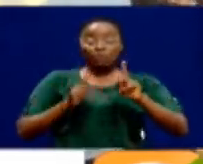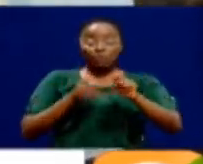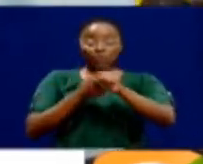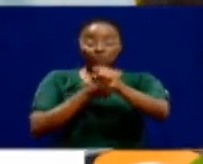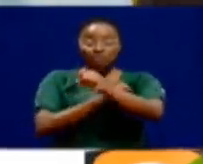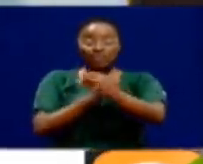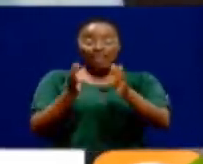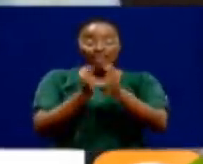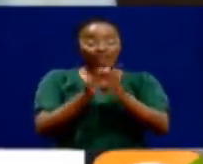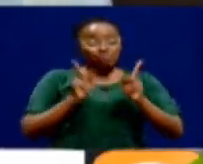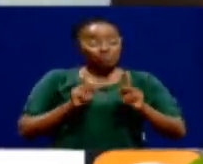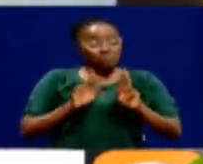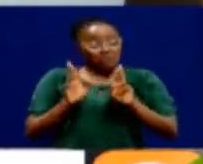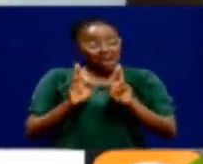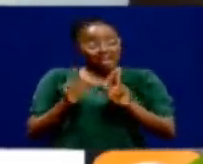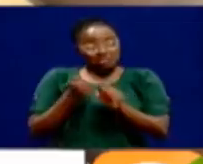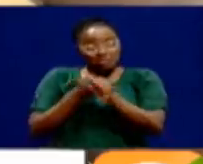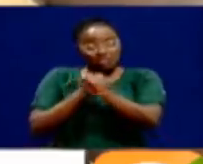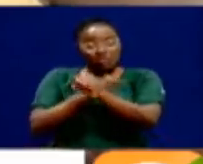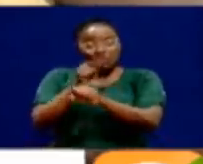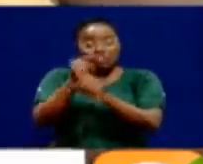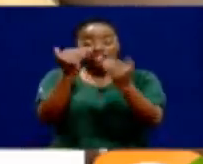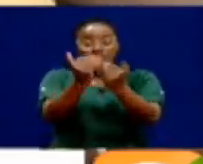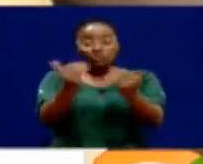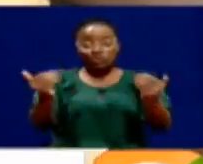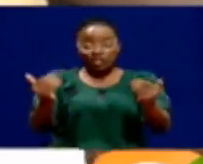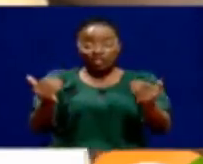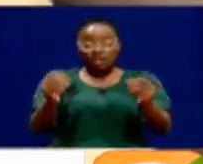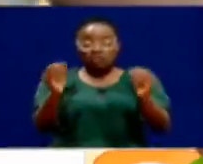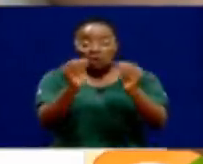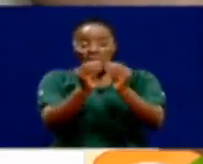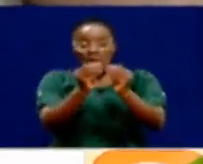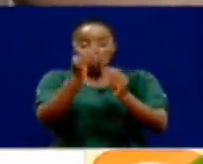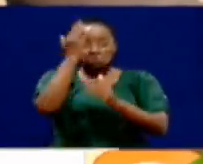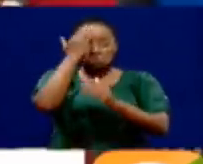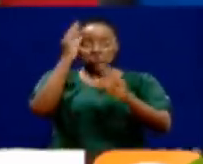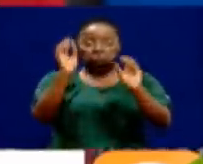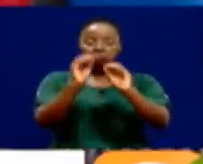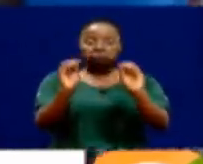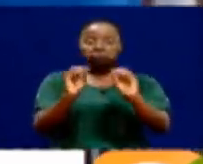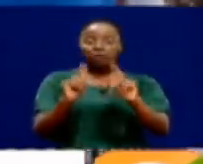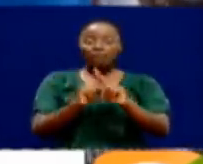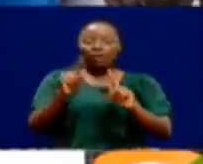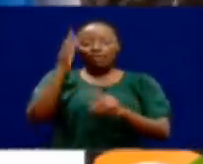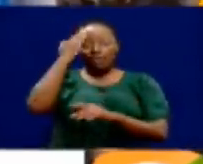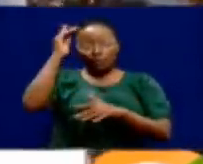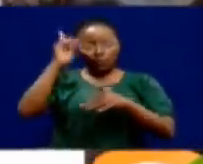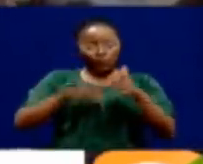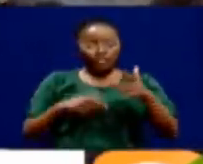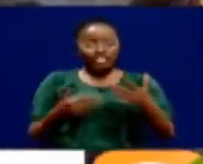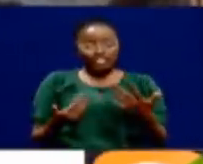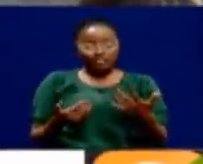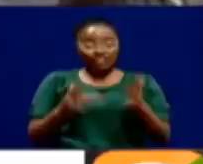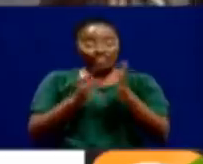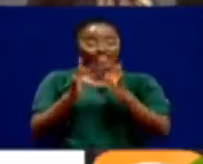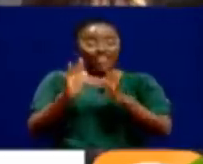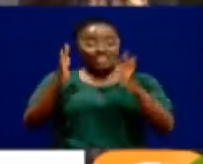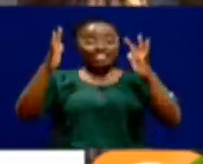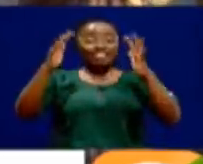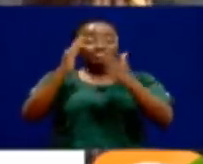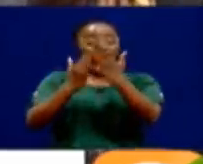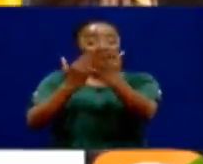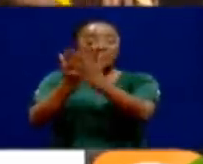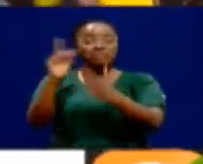donors and well-wishers these kids will never meet or know. But what they do know is that Christmas